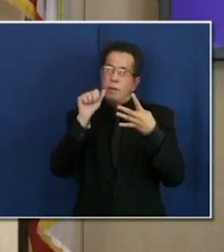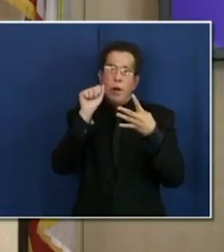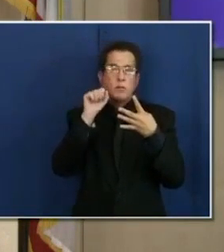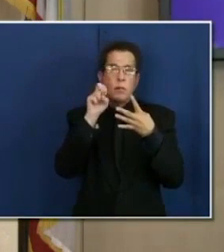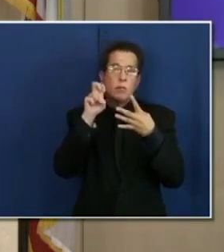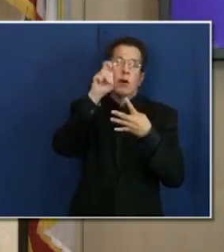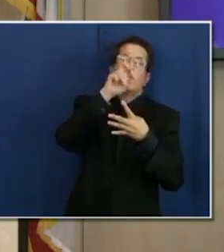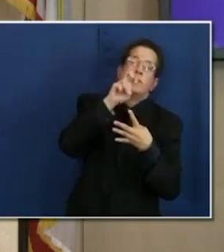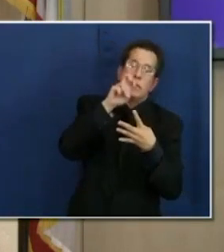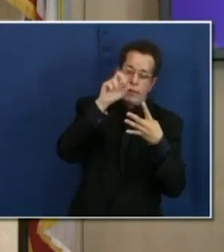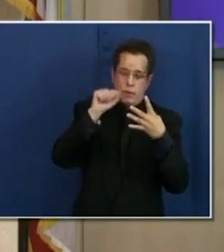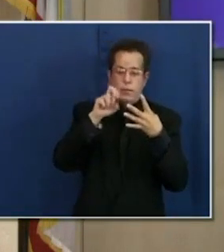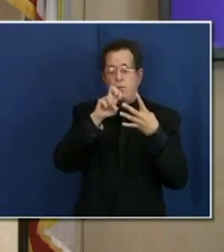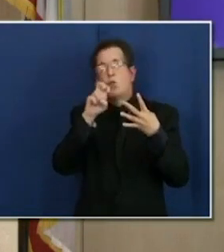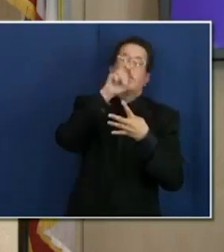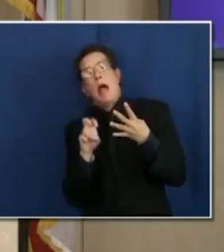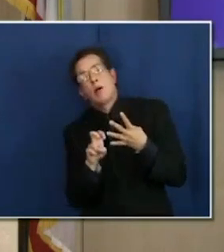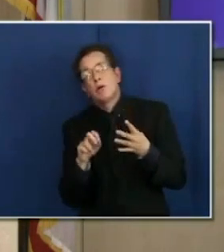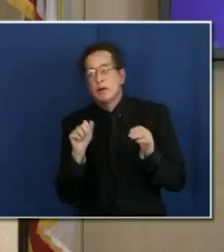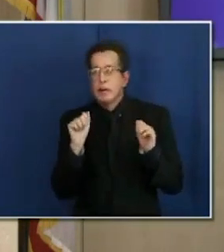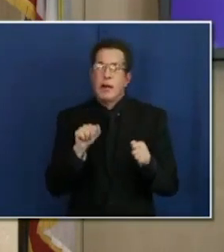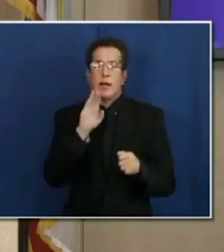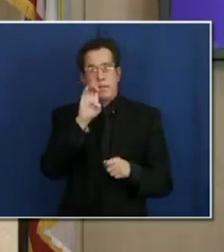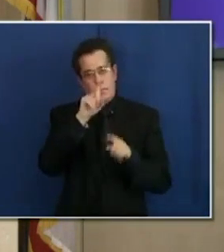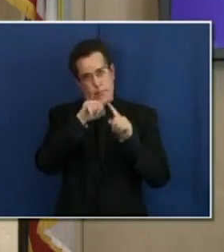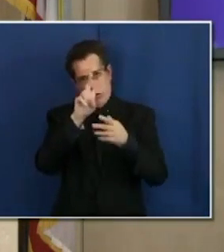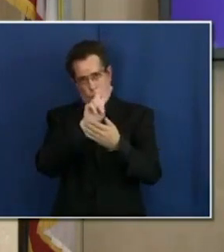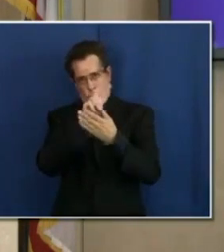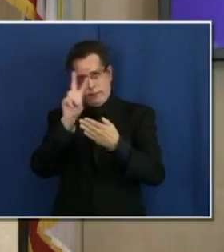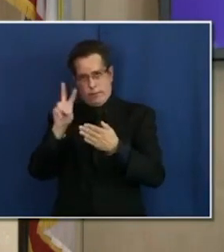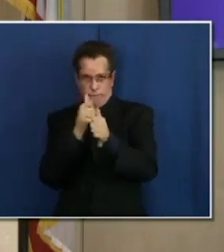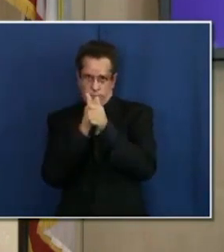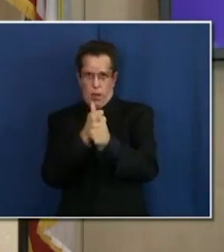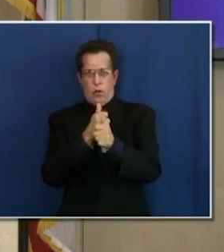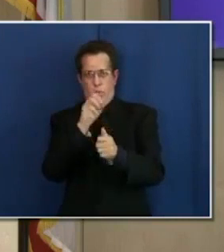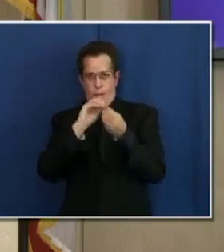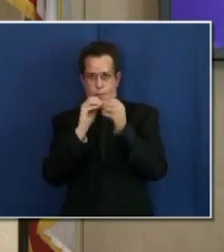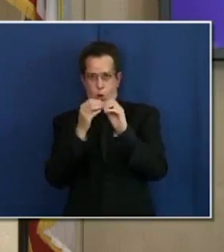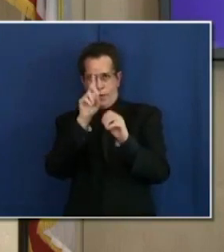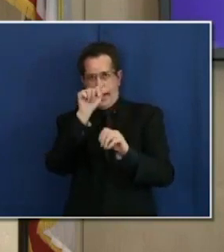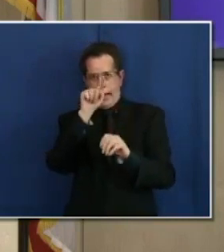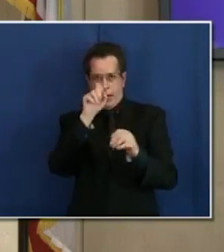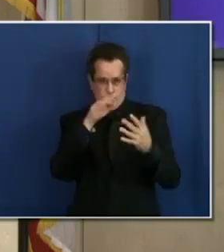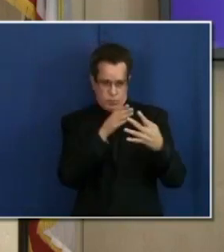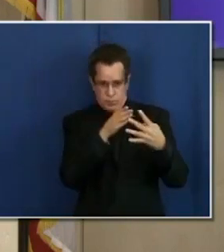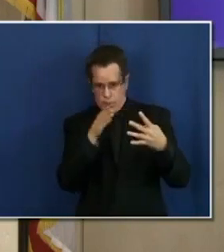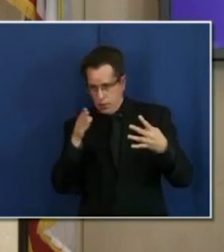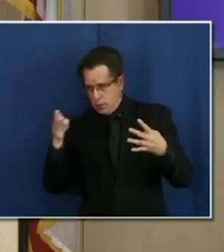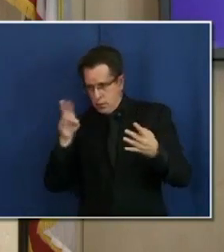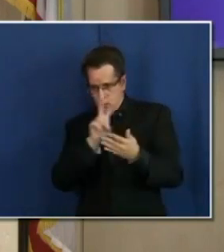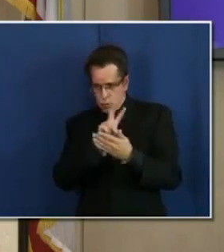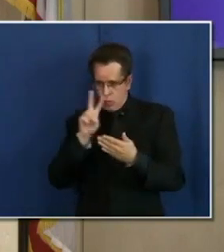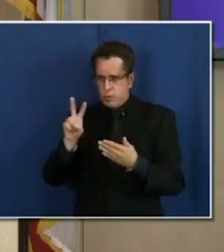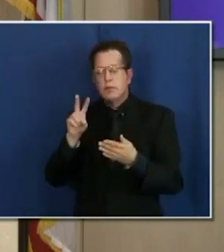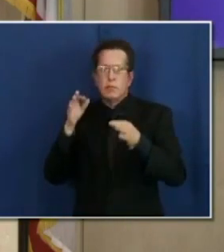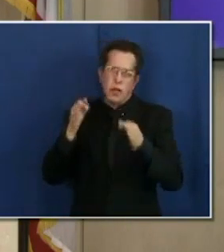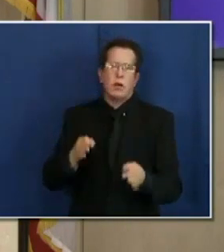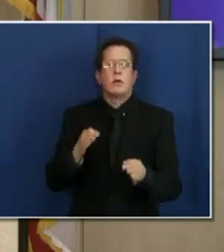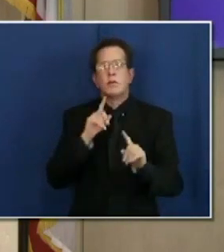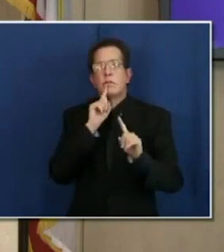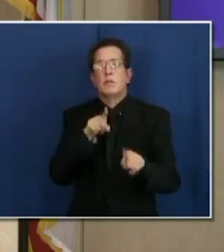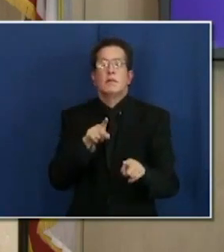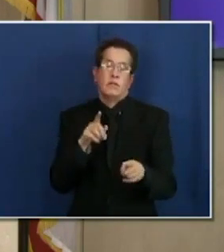could theoretically move down. But again, you have to have 2 consecutive weeks of data in that higher or lower tier before you officially